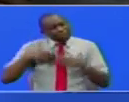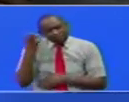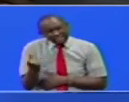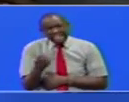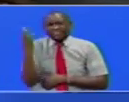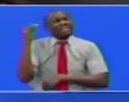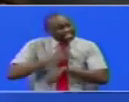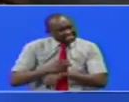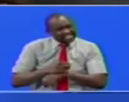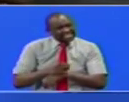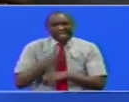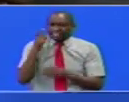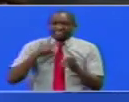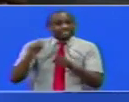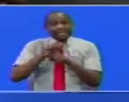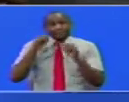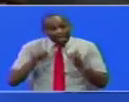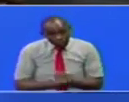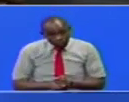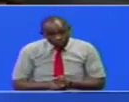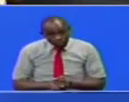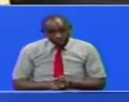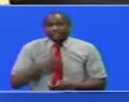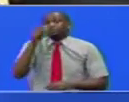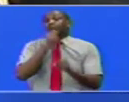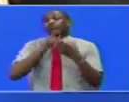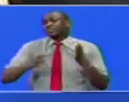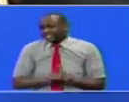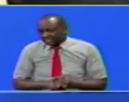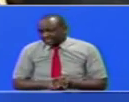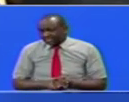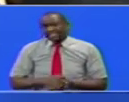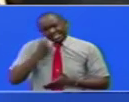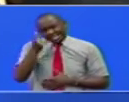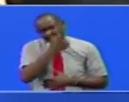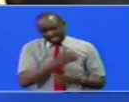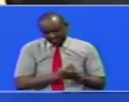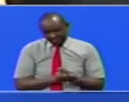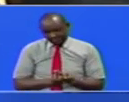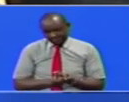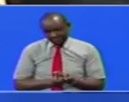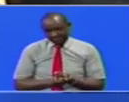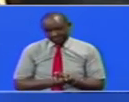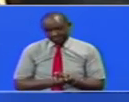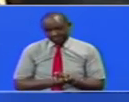in 3 days and they have never been trained. What will they not do? Especially